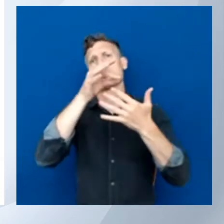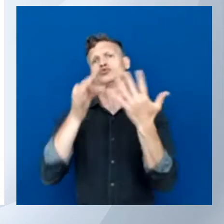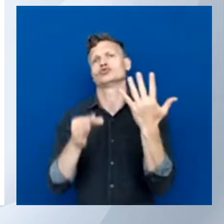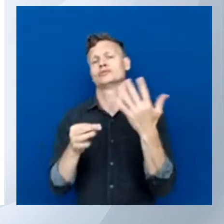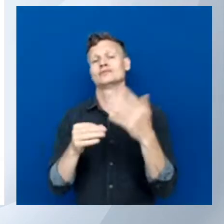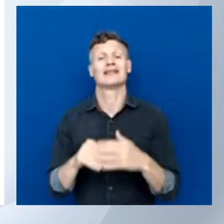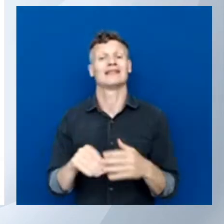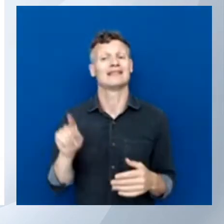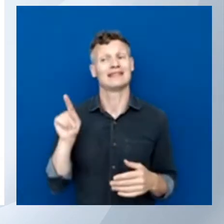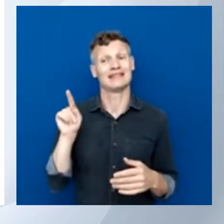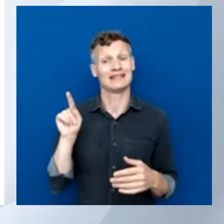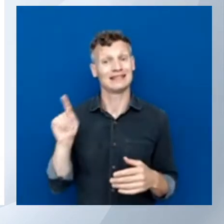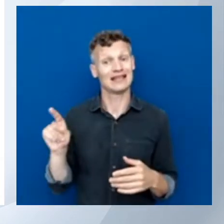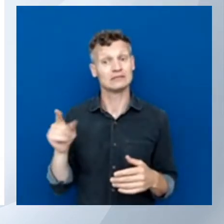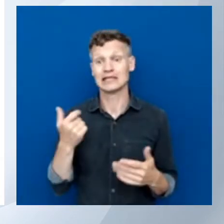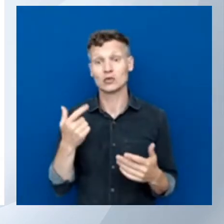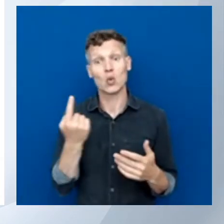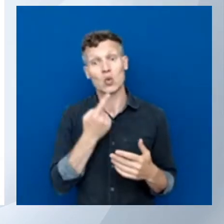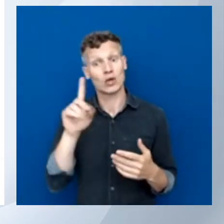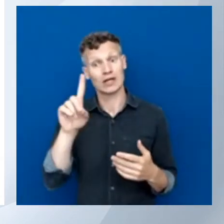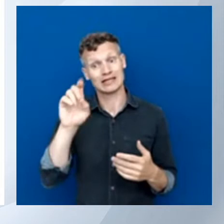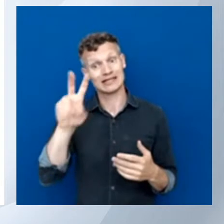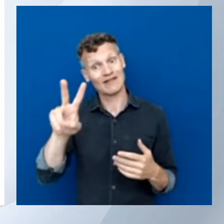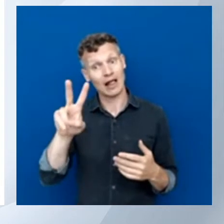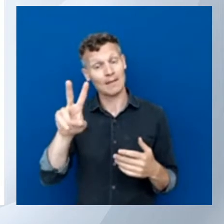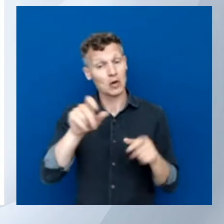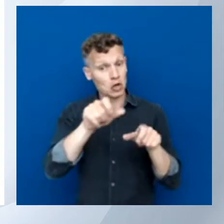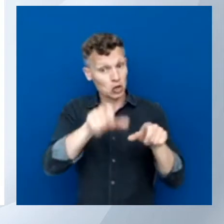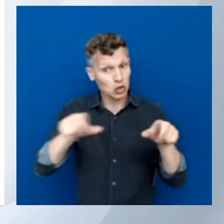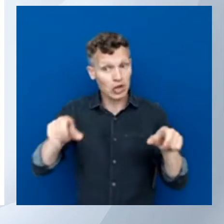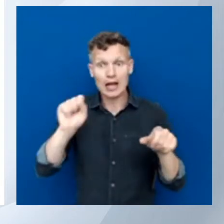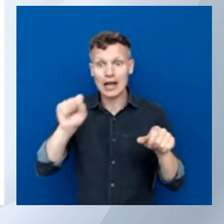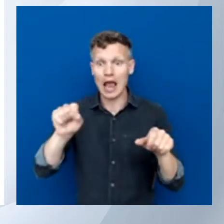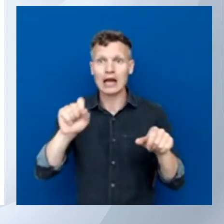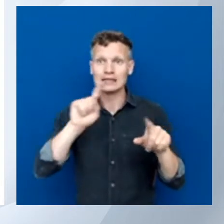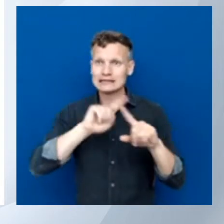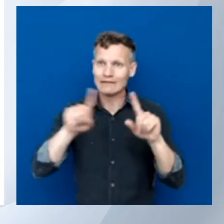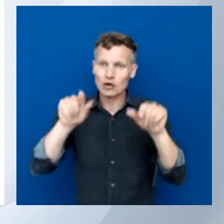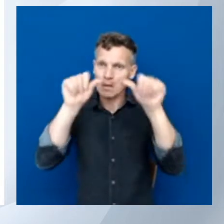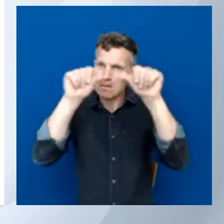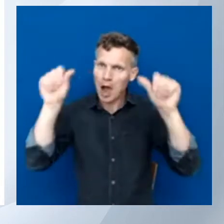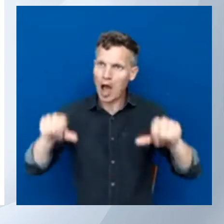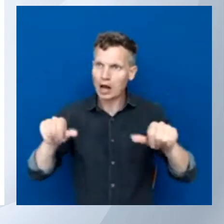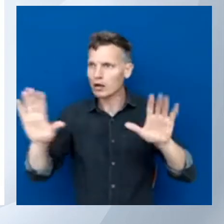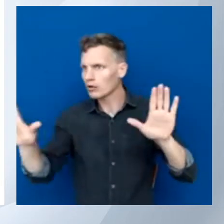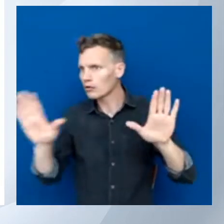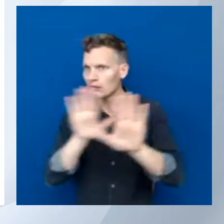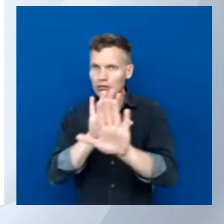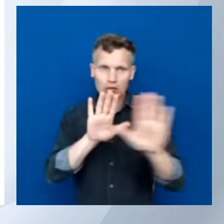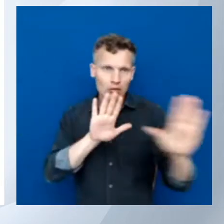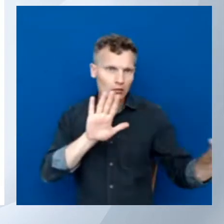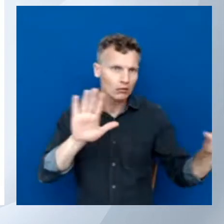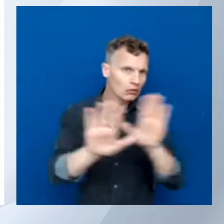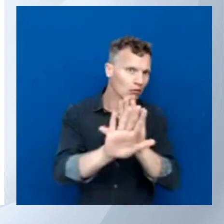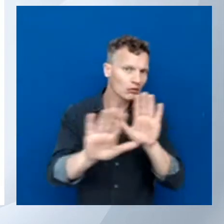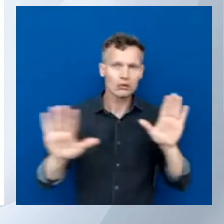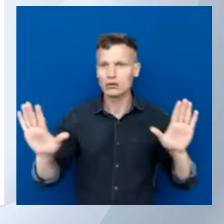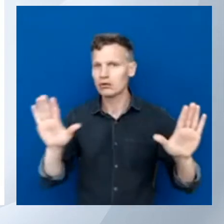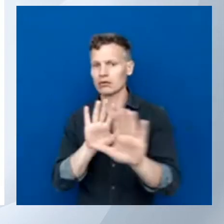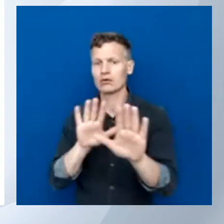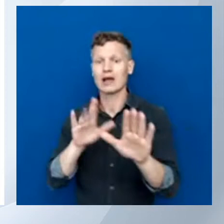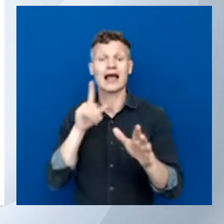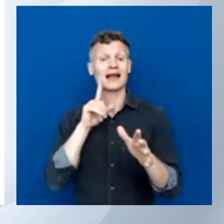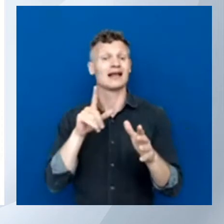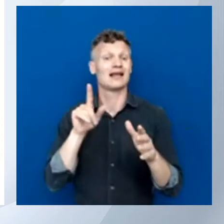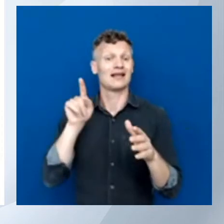extend and move around the different modules, such as the preprocessor, the tokenizer, or the model, and the explainer still can pull in and